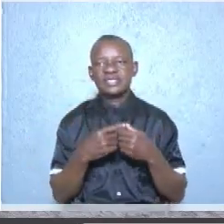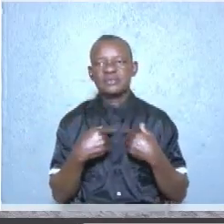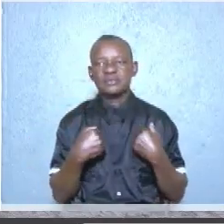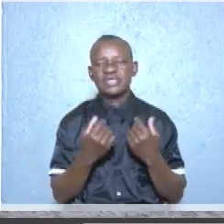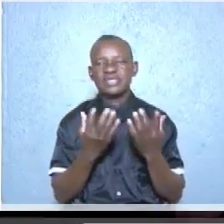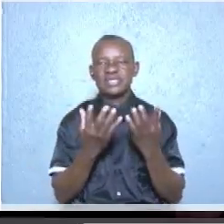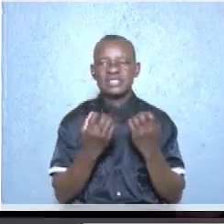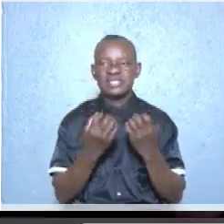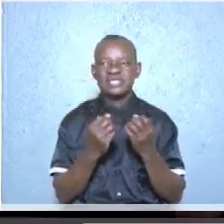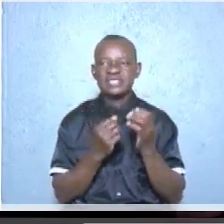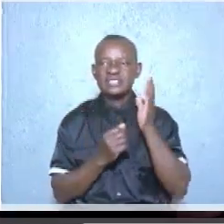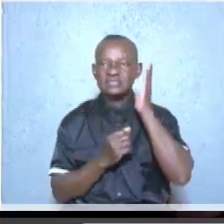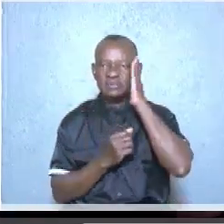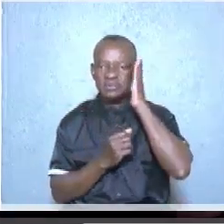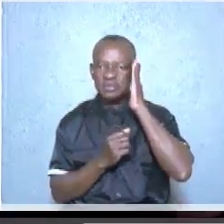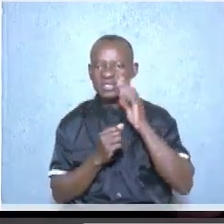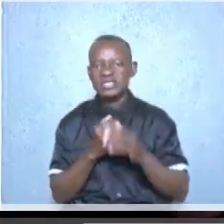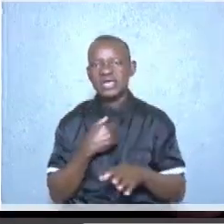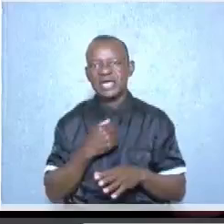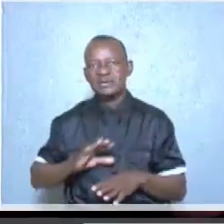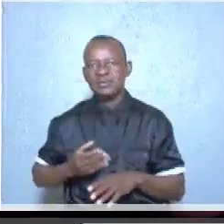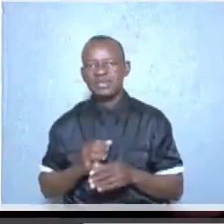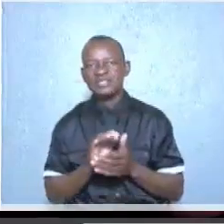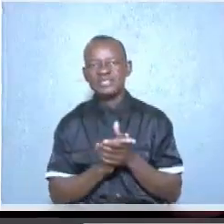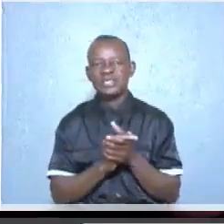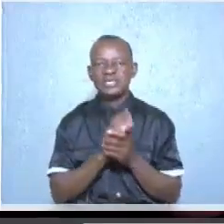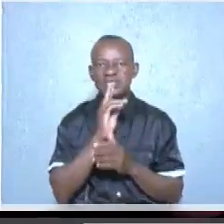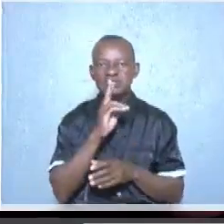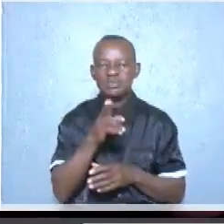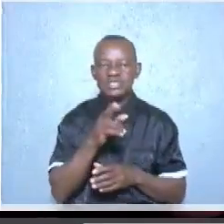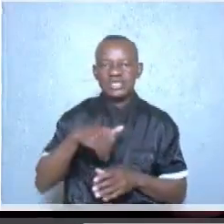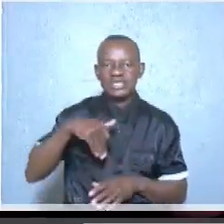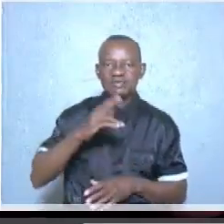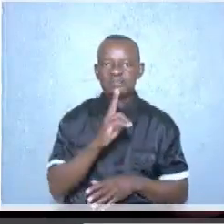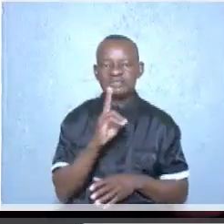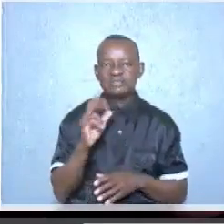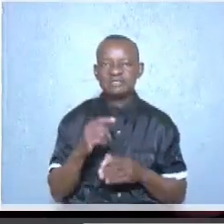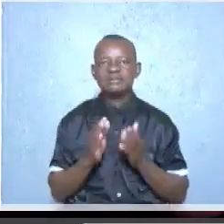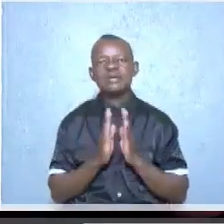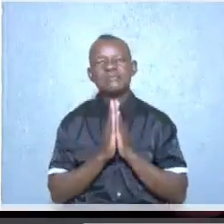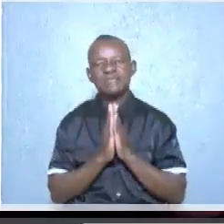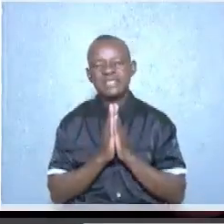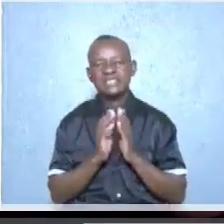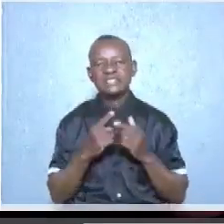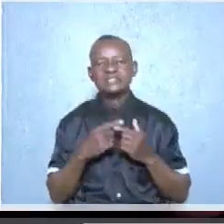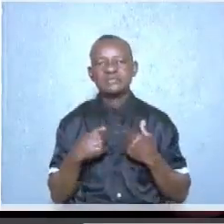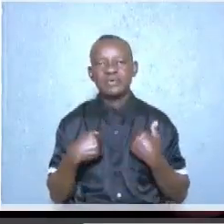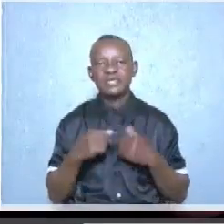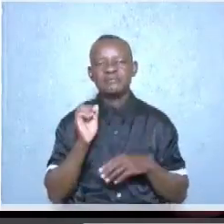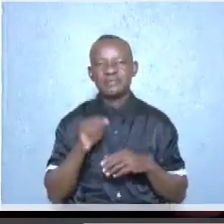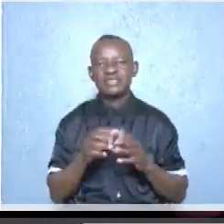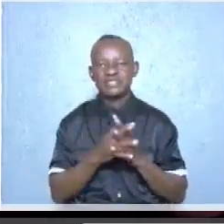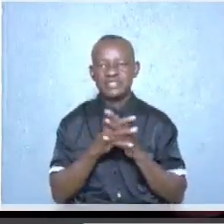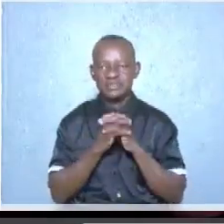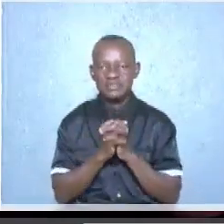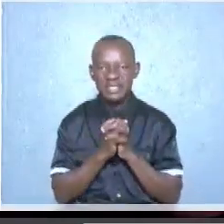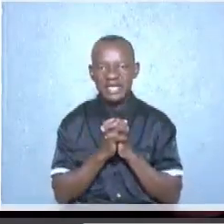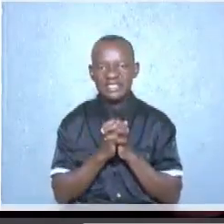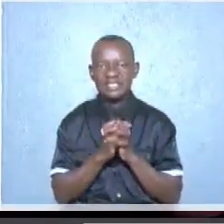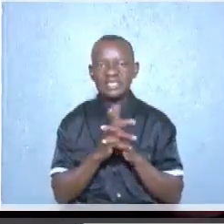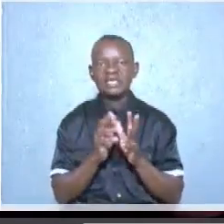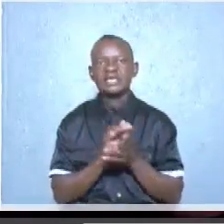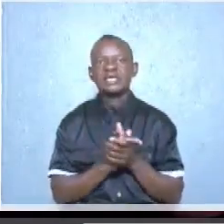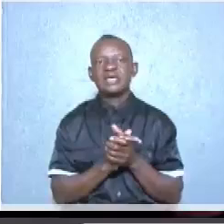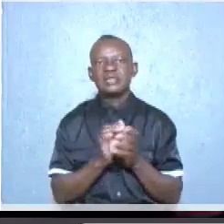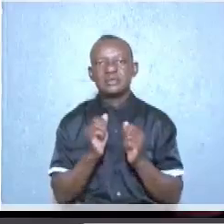president, I would like to say, as Namibians, let's unite, let's focus for a common purpose, which we all know what it is. It's to